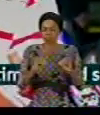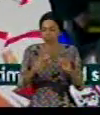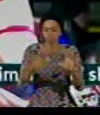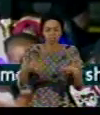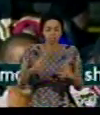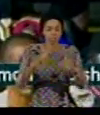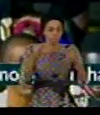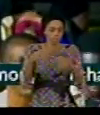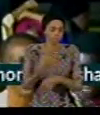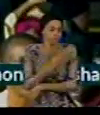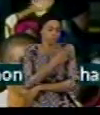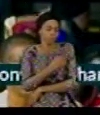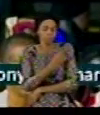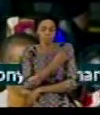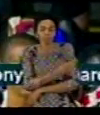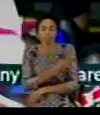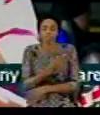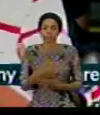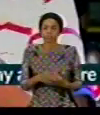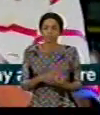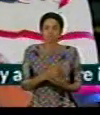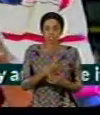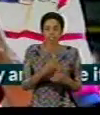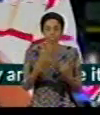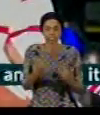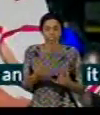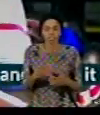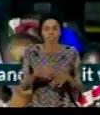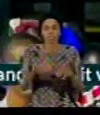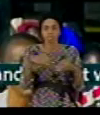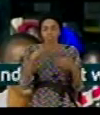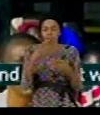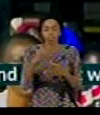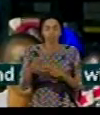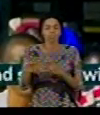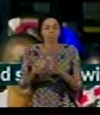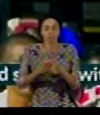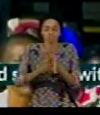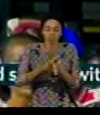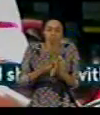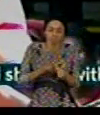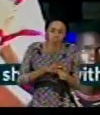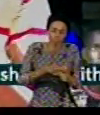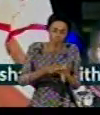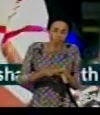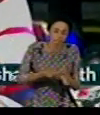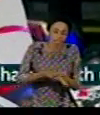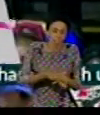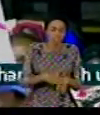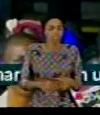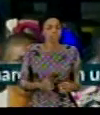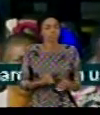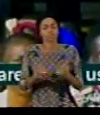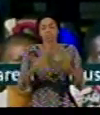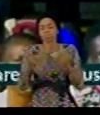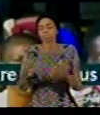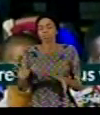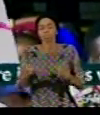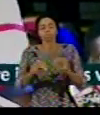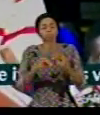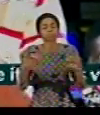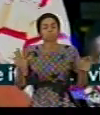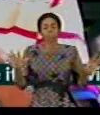hospital. In the hospital, they asked me to do massage, they do one test or the other. everything zero. I'm